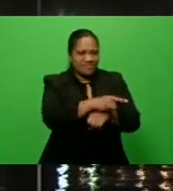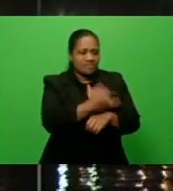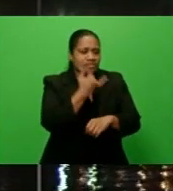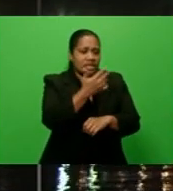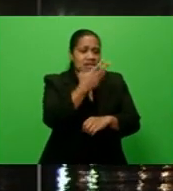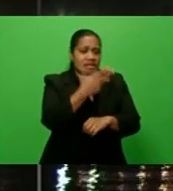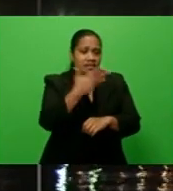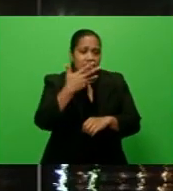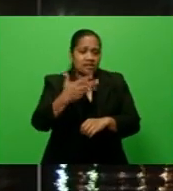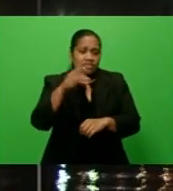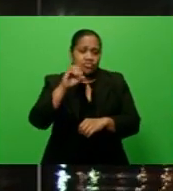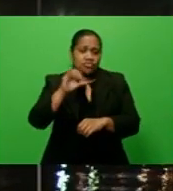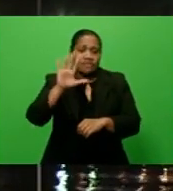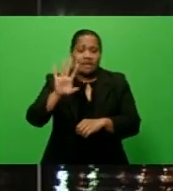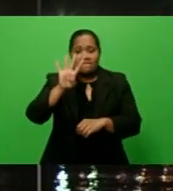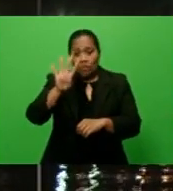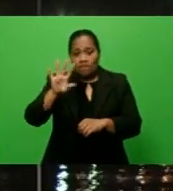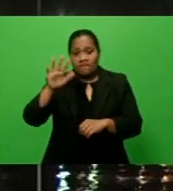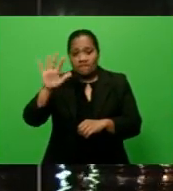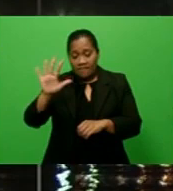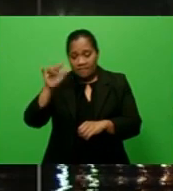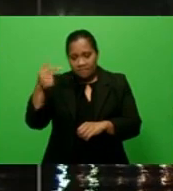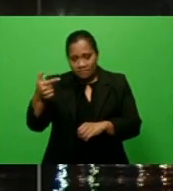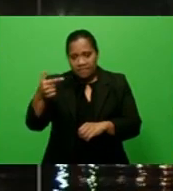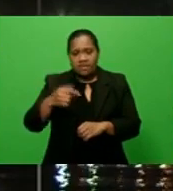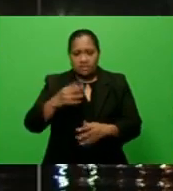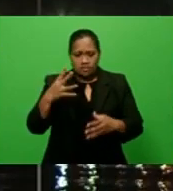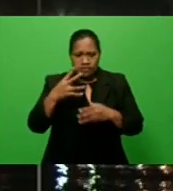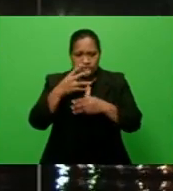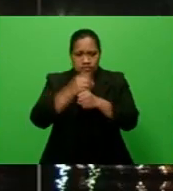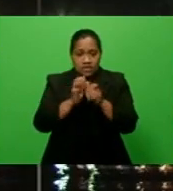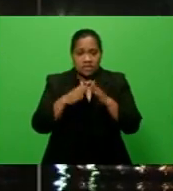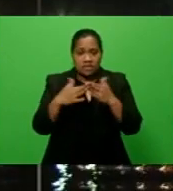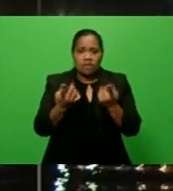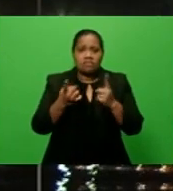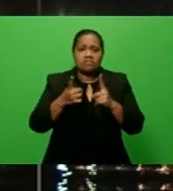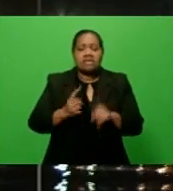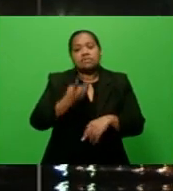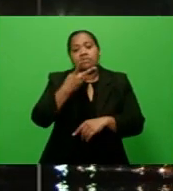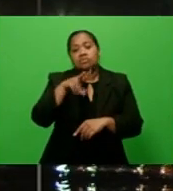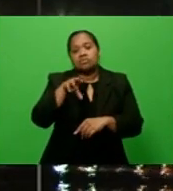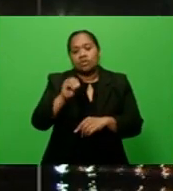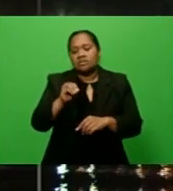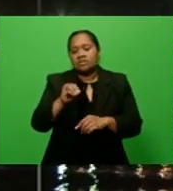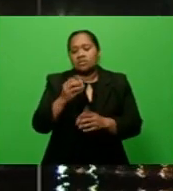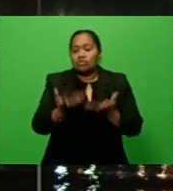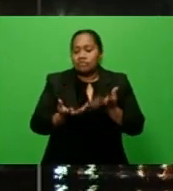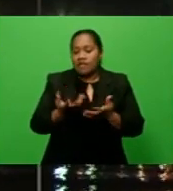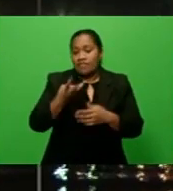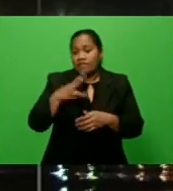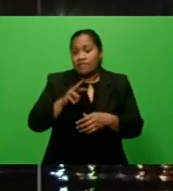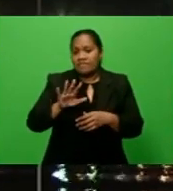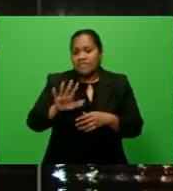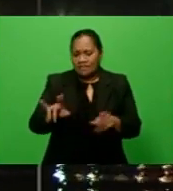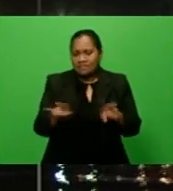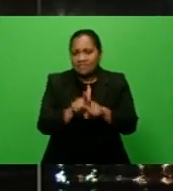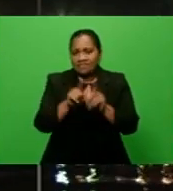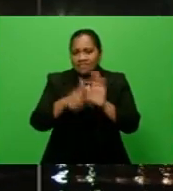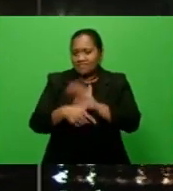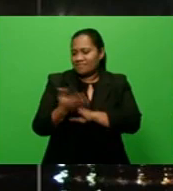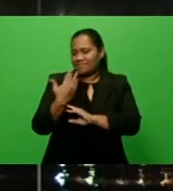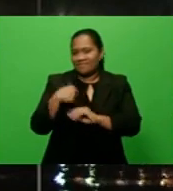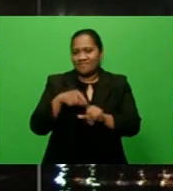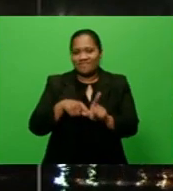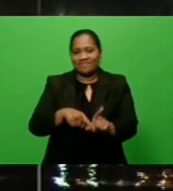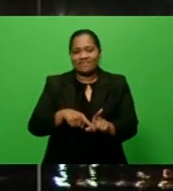9905 457. The road death toll currently stands at 20 compared to 35 for the same period last